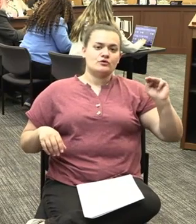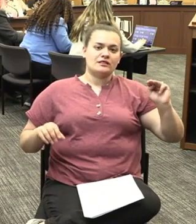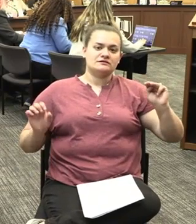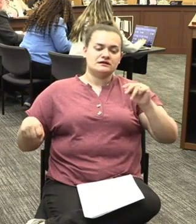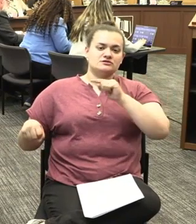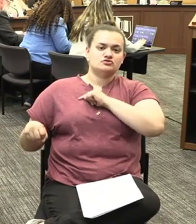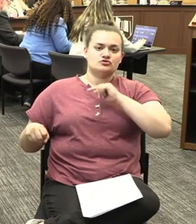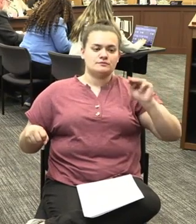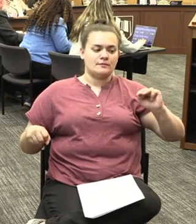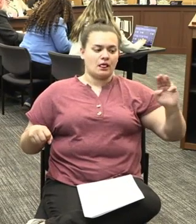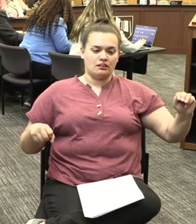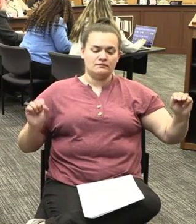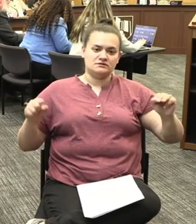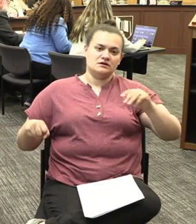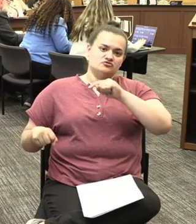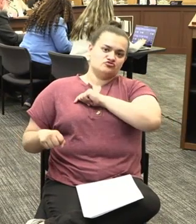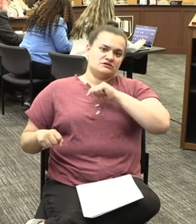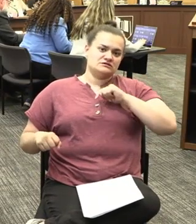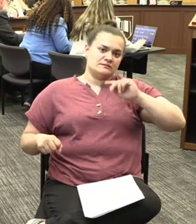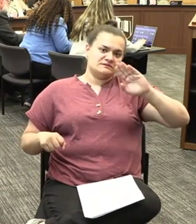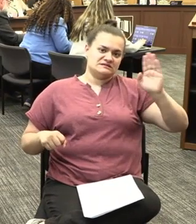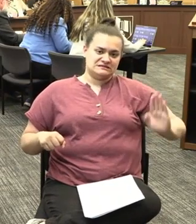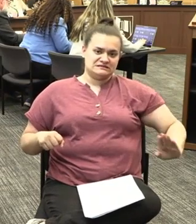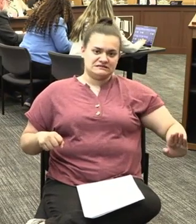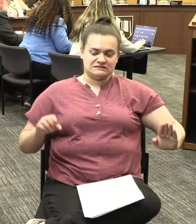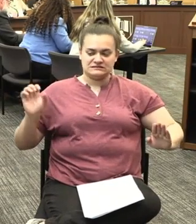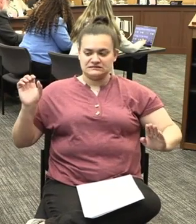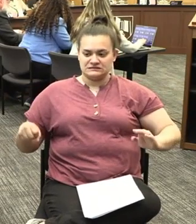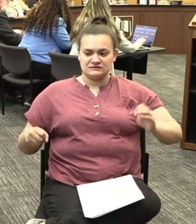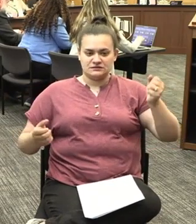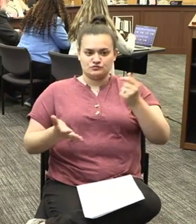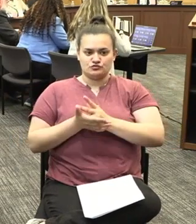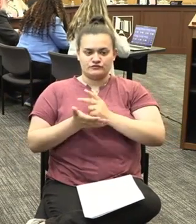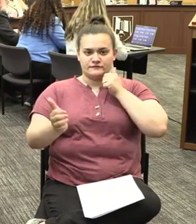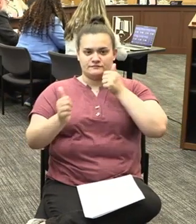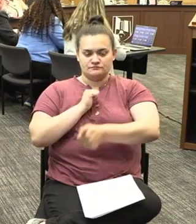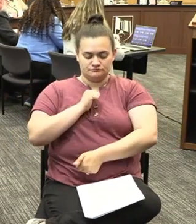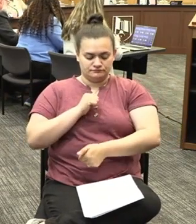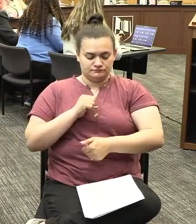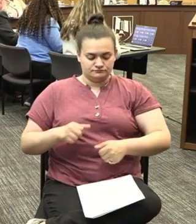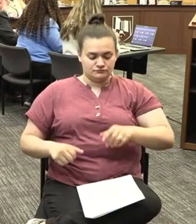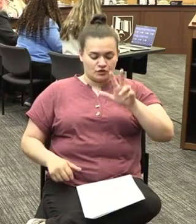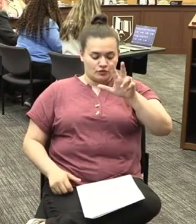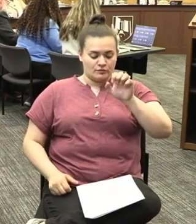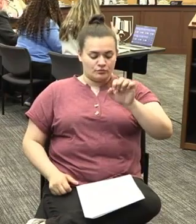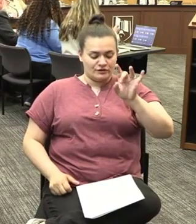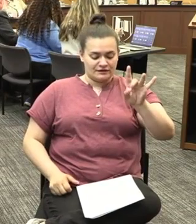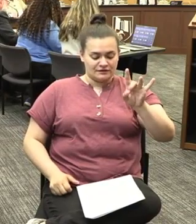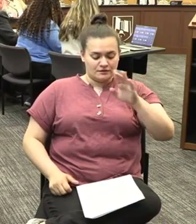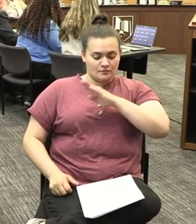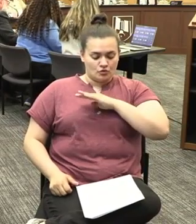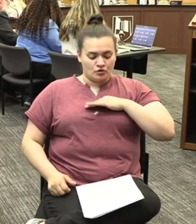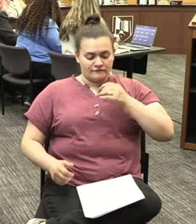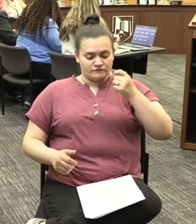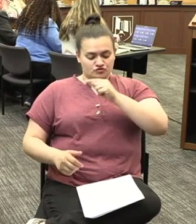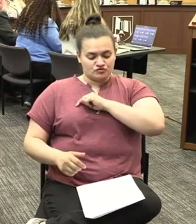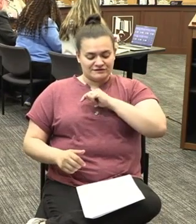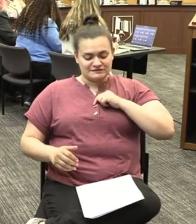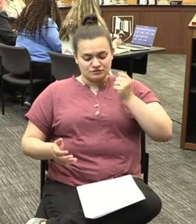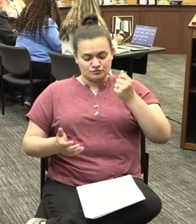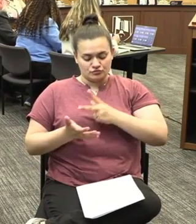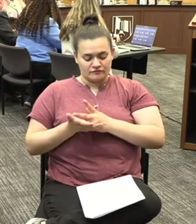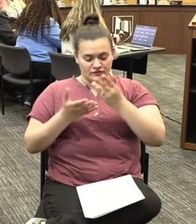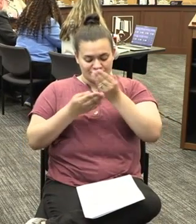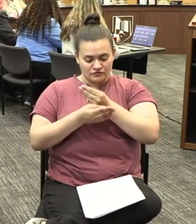Yes. Trustee McCullum. Yes. Trustee Budzinski. Yes. Motion carries. Item 3.8, the Board of Trustees approval of the